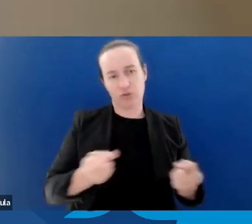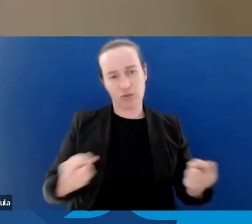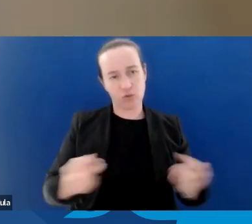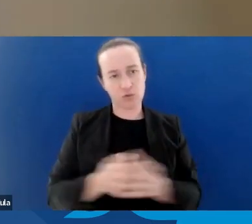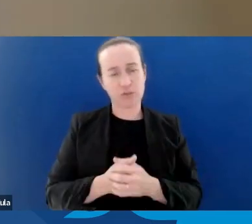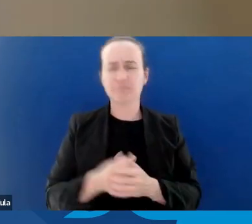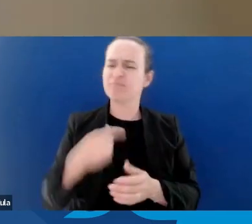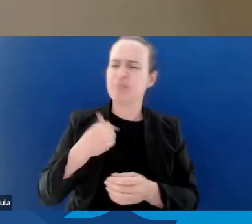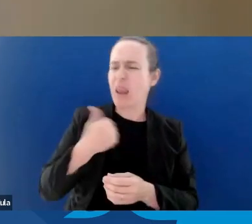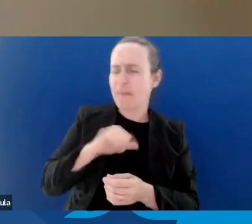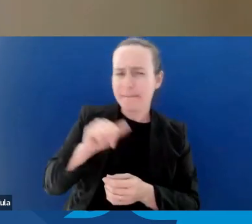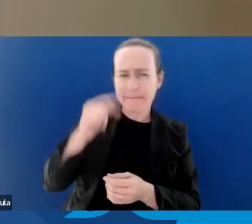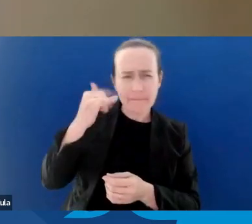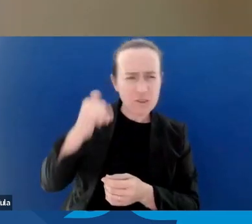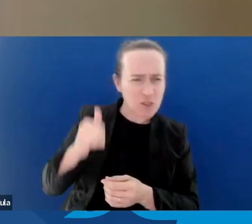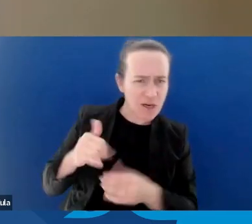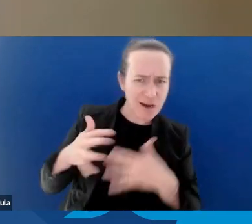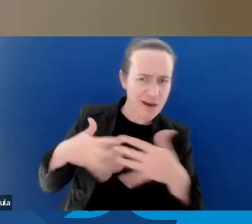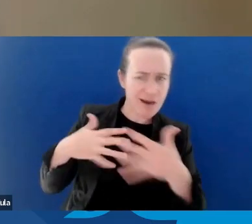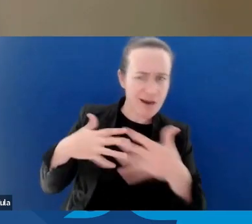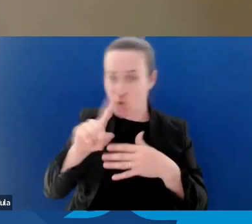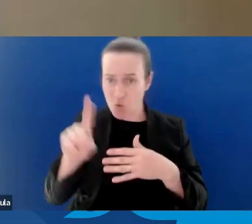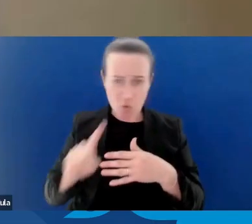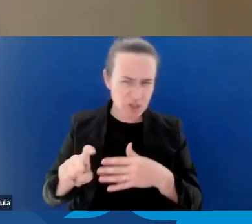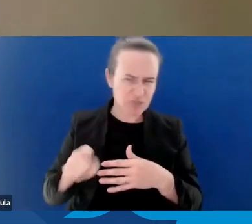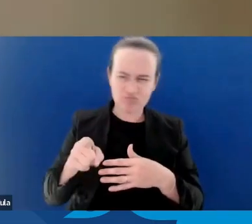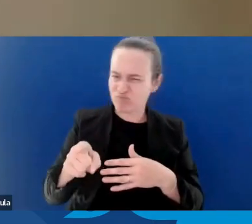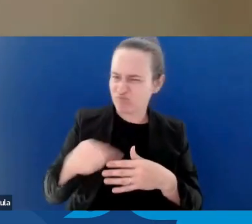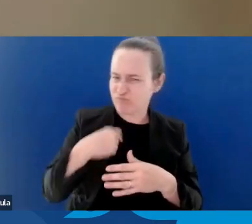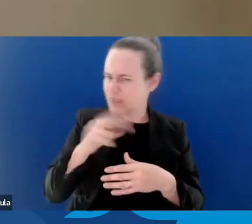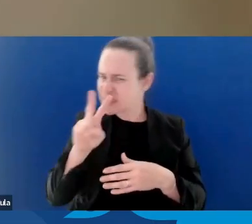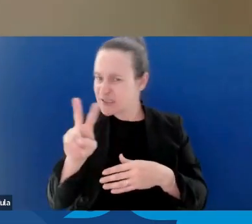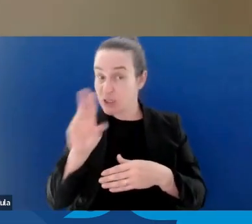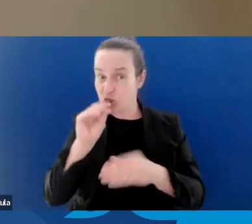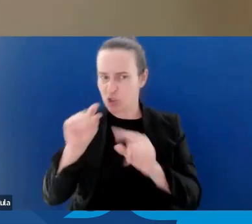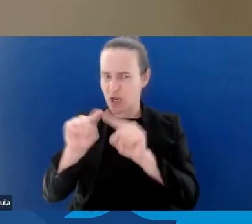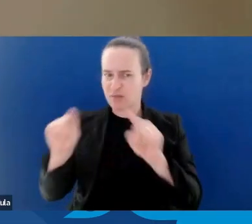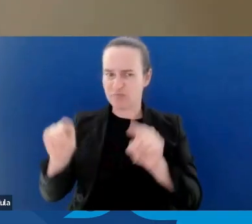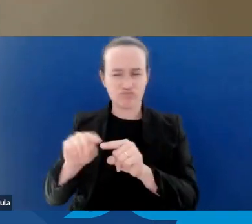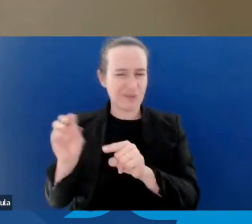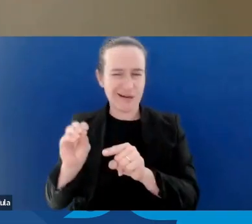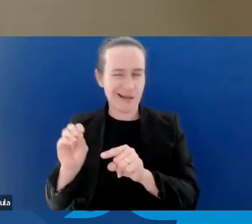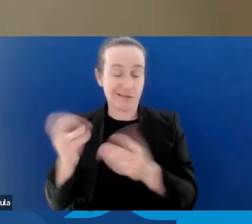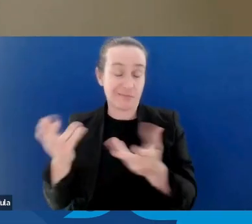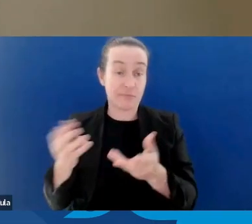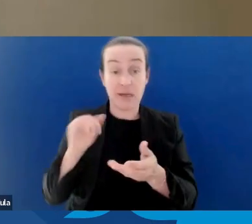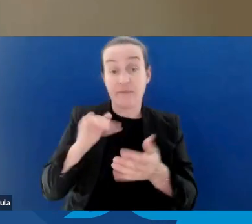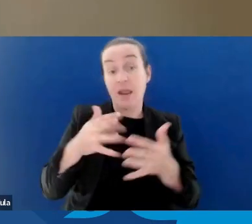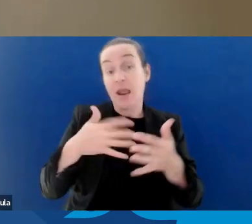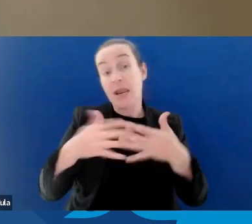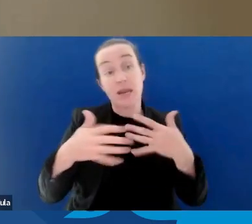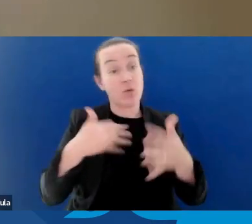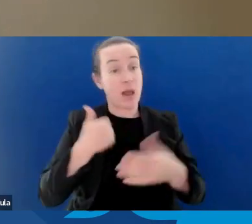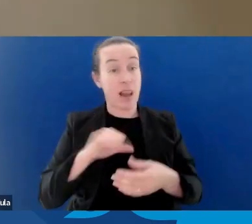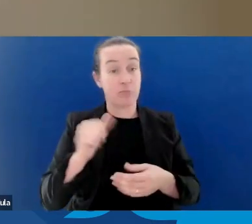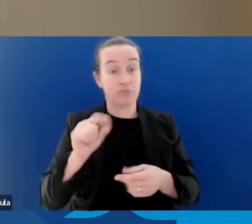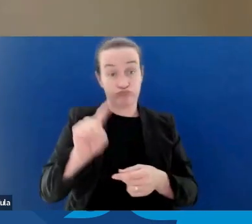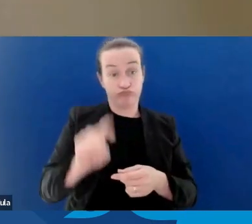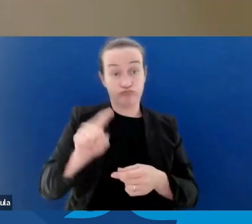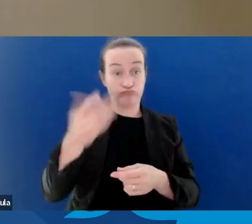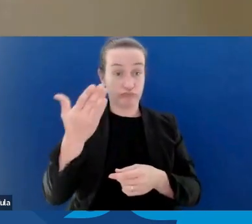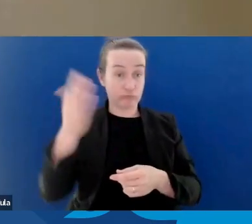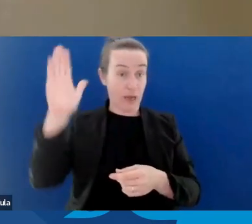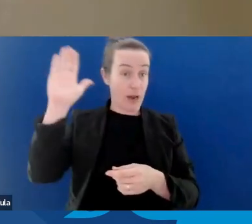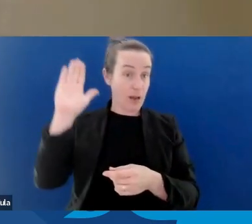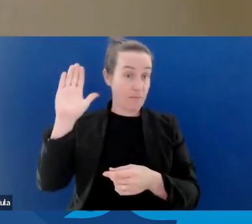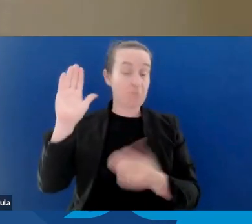any questions. I'm not noting any questions in the chat, but we're welcoming anyone that would like to raise their hand to